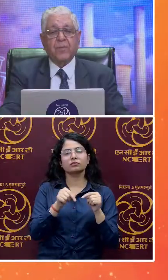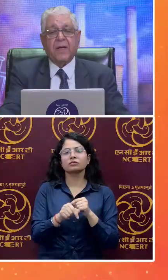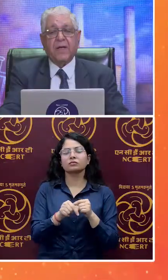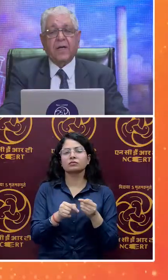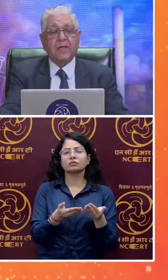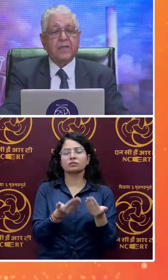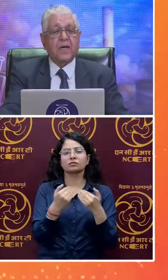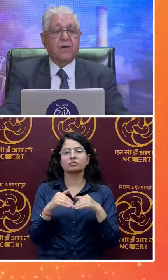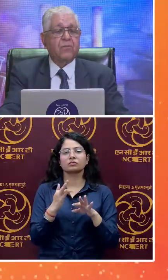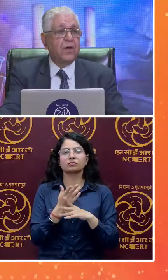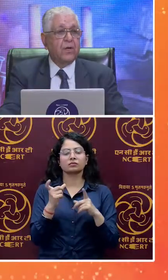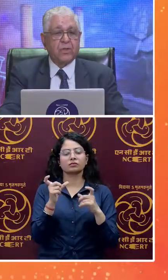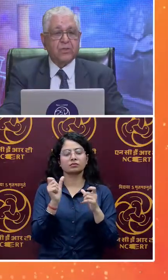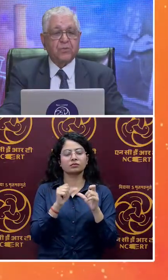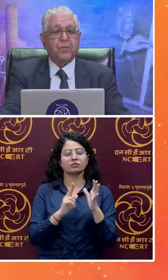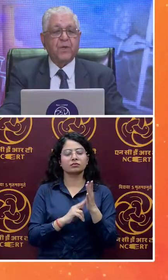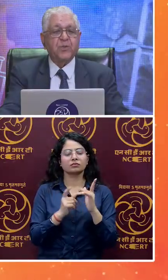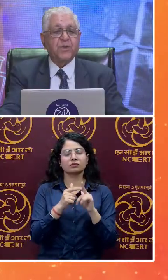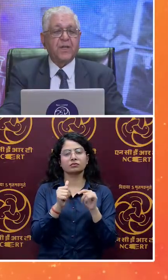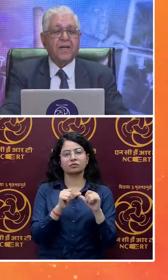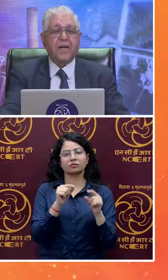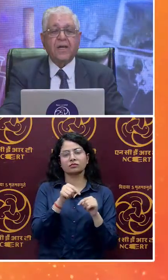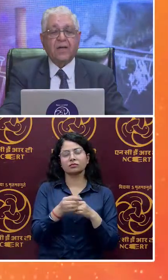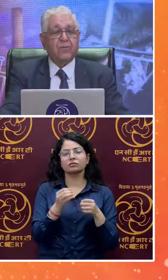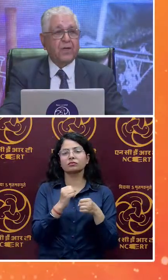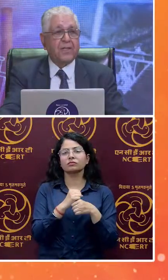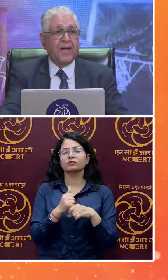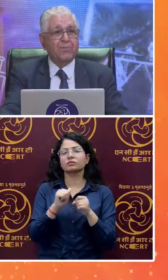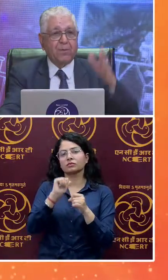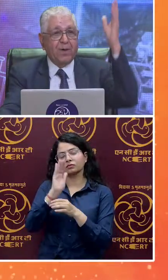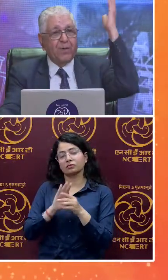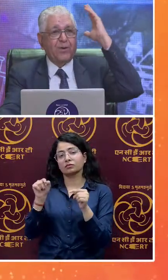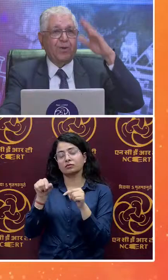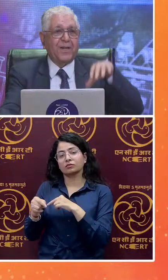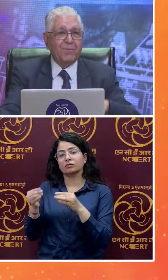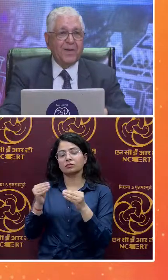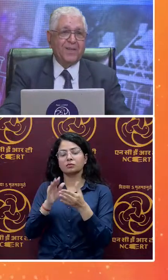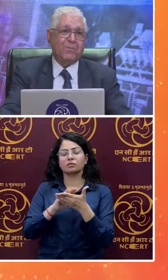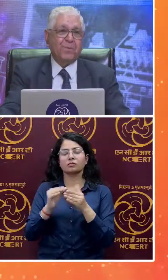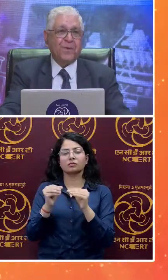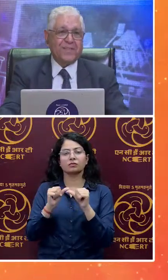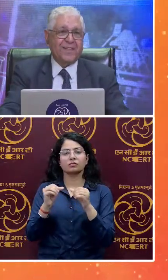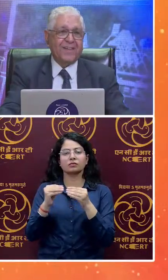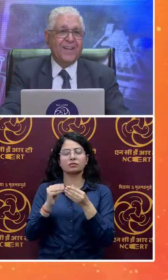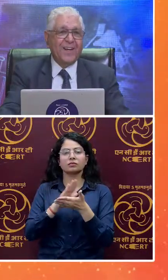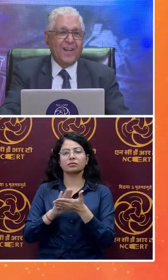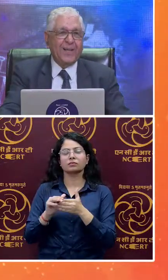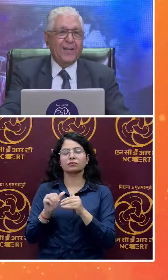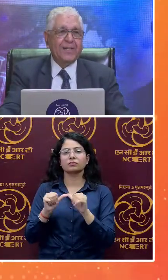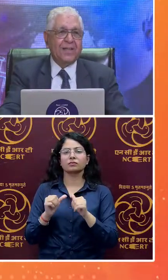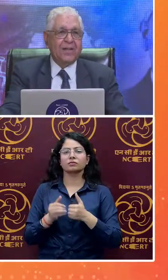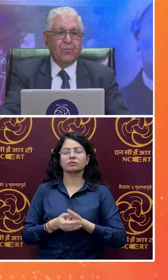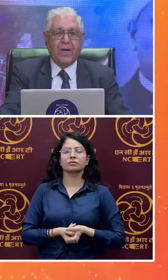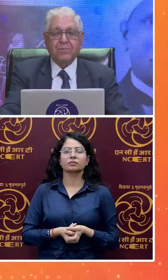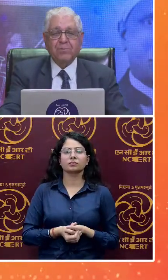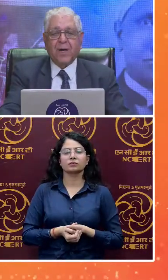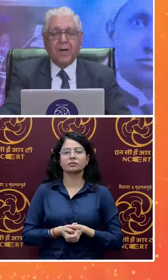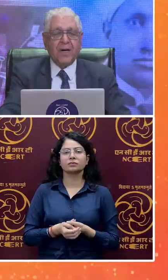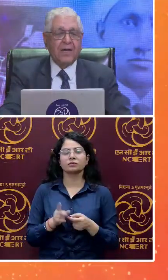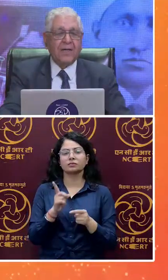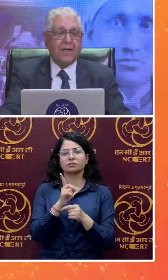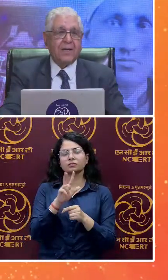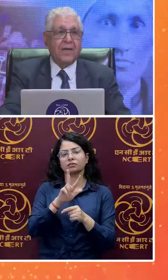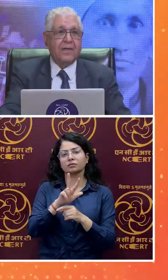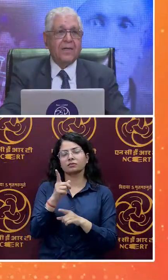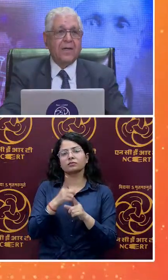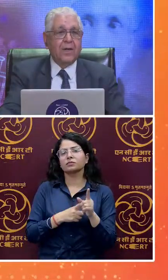come from Canada, other half was to be produced in India, and for that Bhabha had already made the preparation 8 years in advance. Bhabha